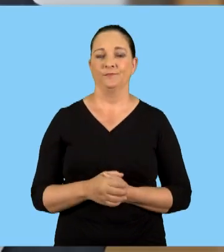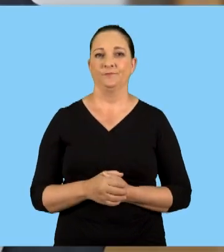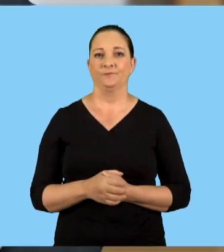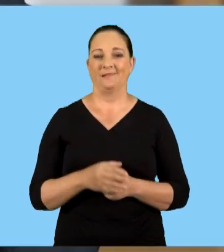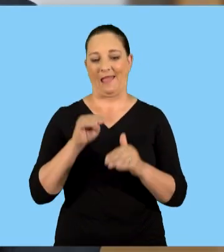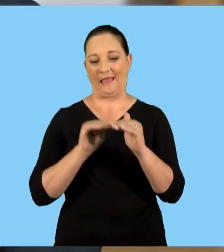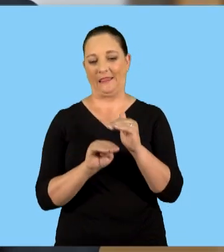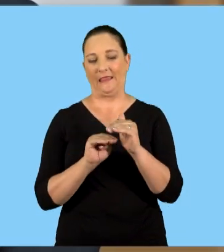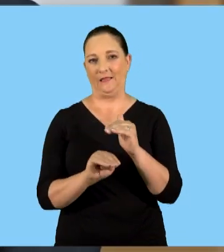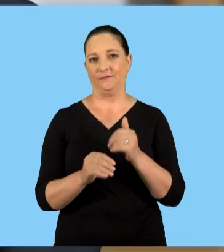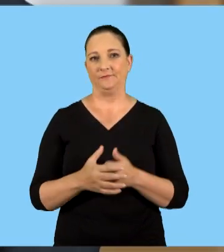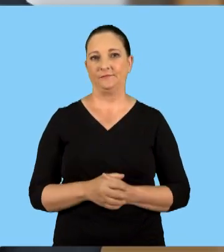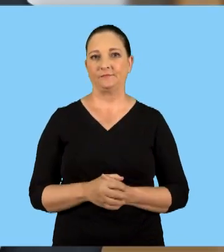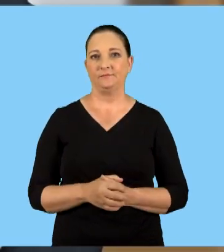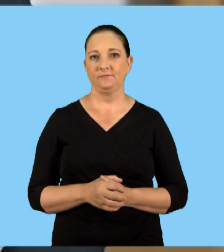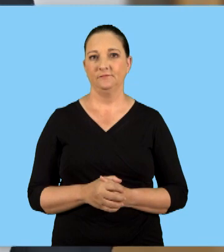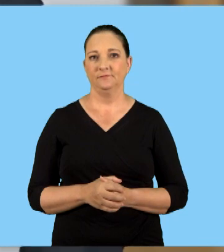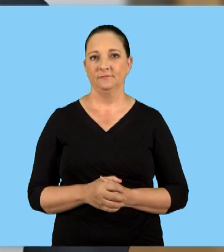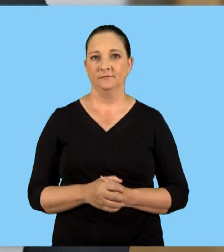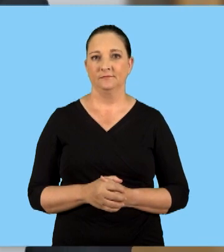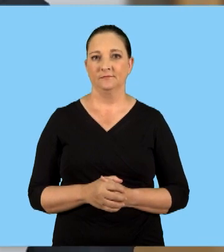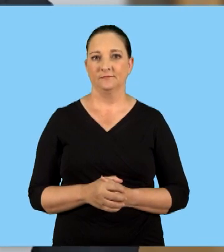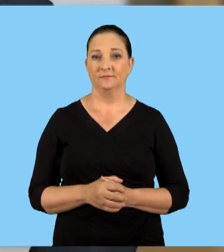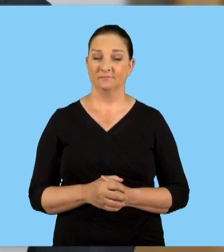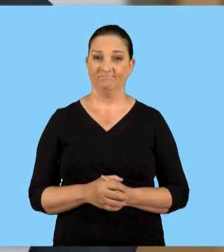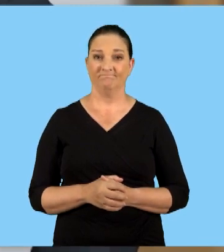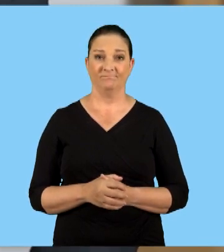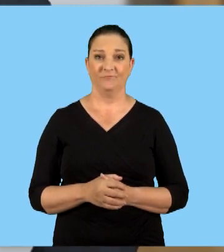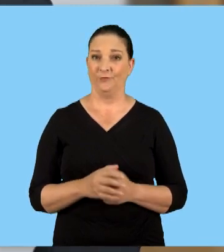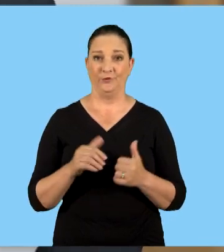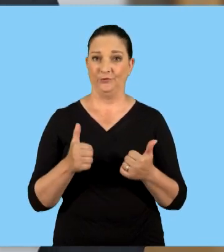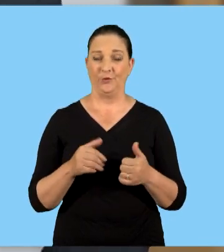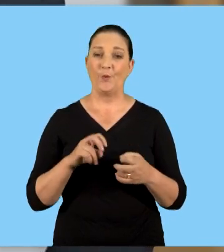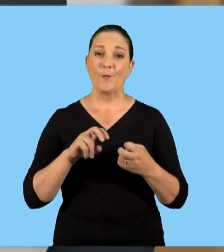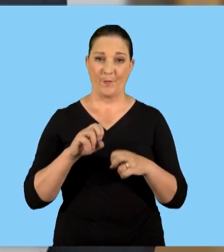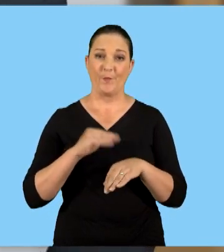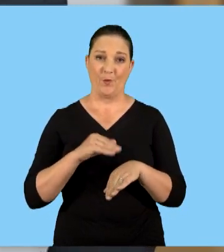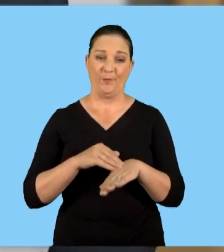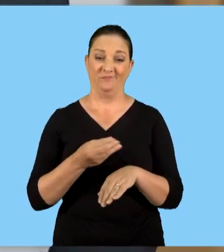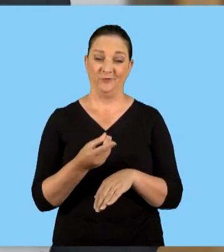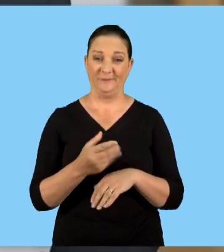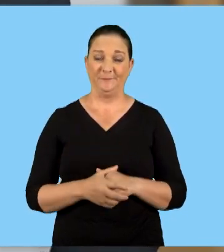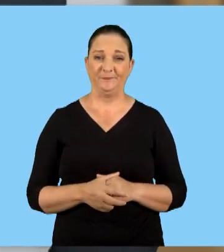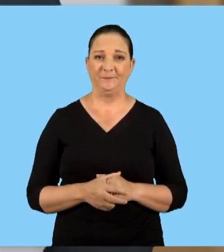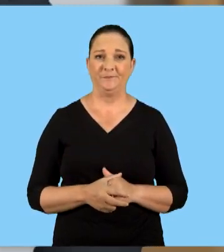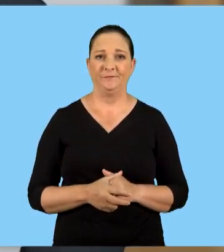a deficit. That's the situation here. Problematic situation for him. Let's go to the next